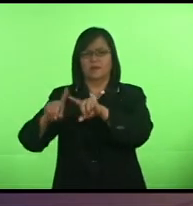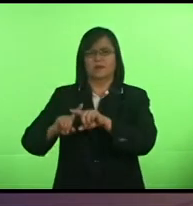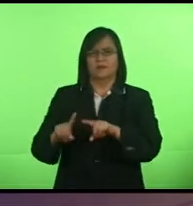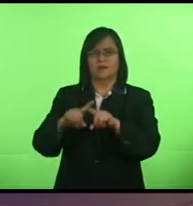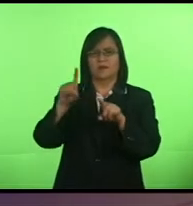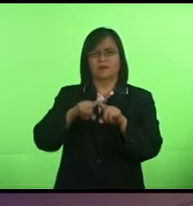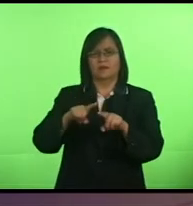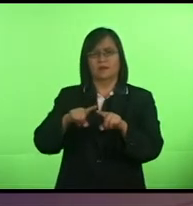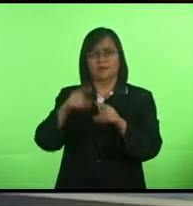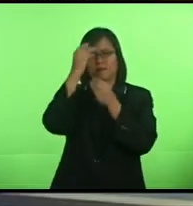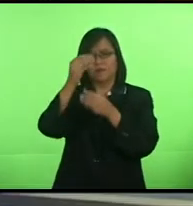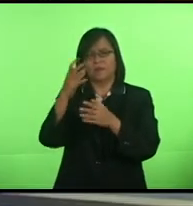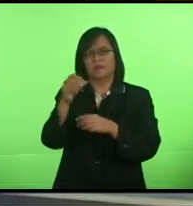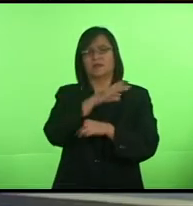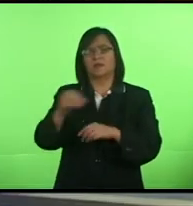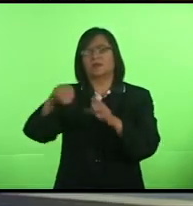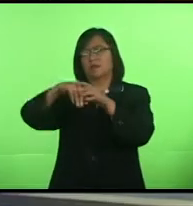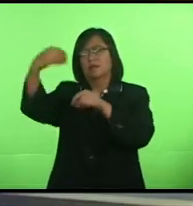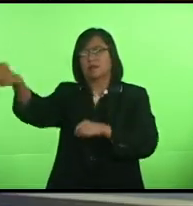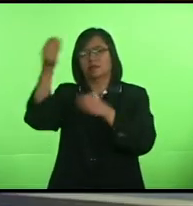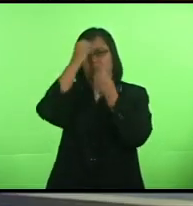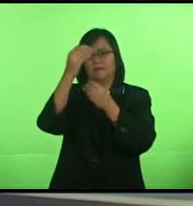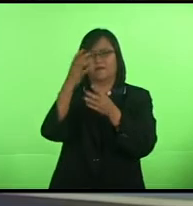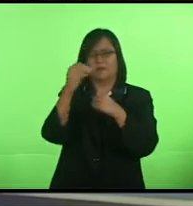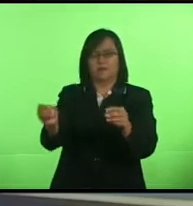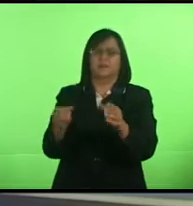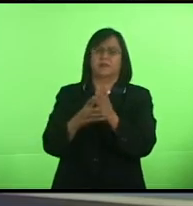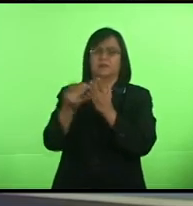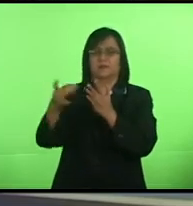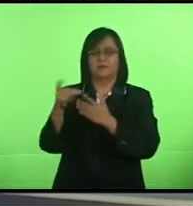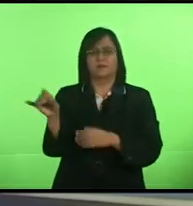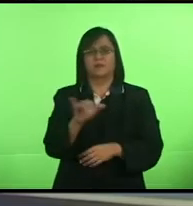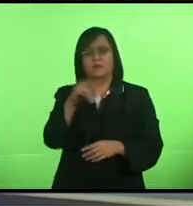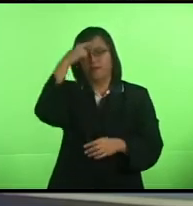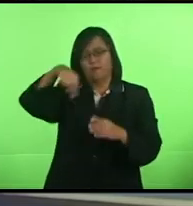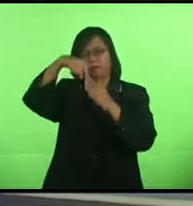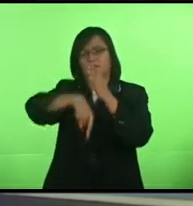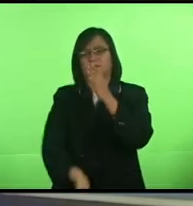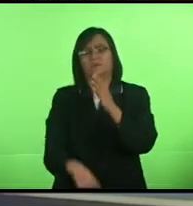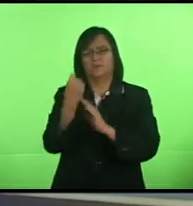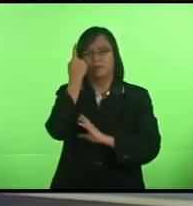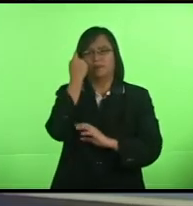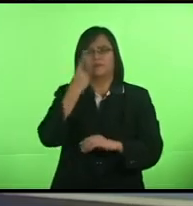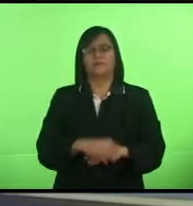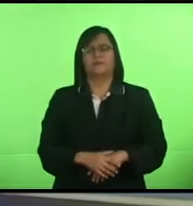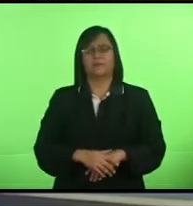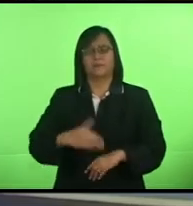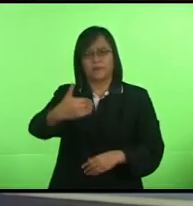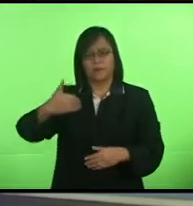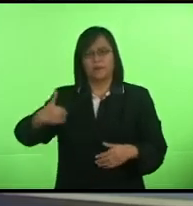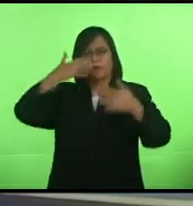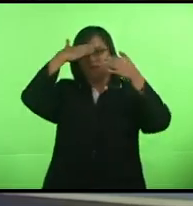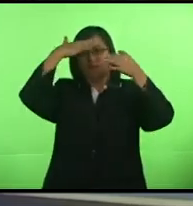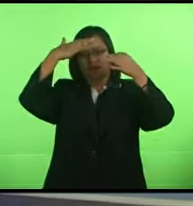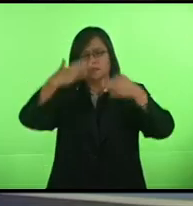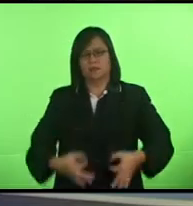You can read them out more from your module for your further understanding. Now students, before you actually decide to write